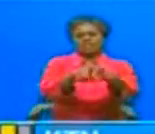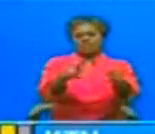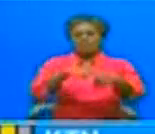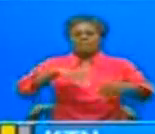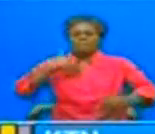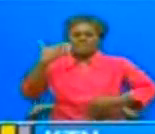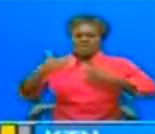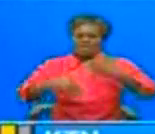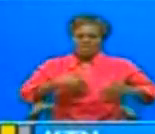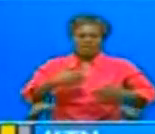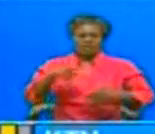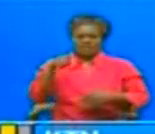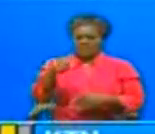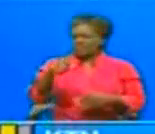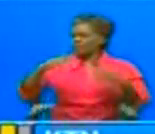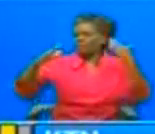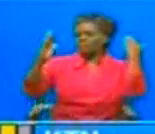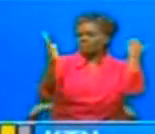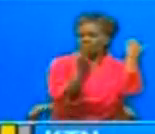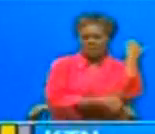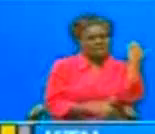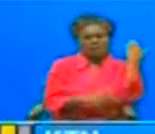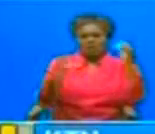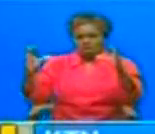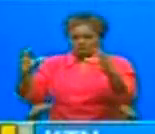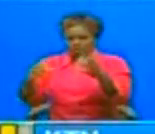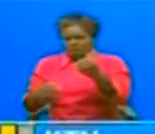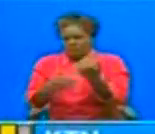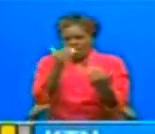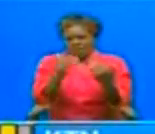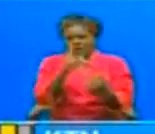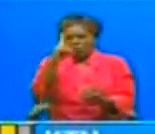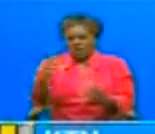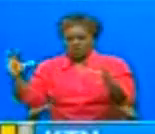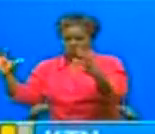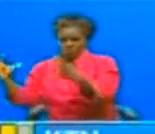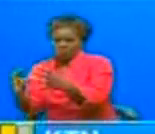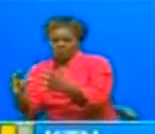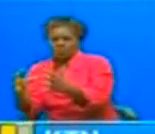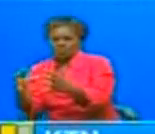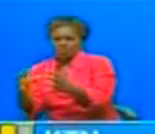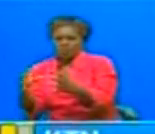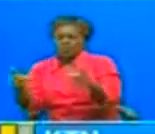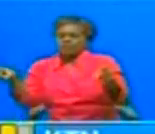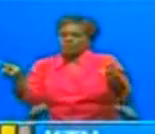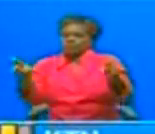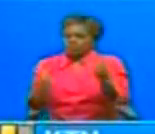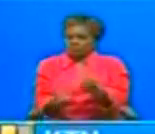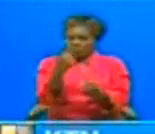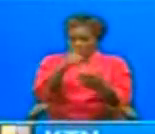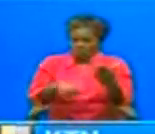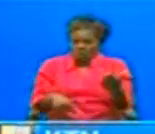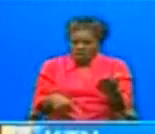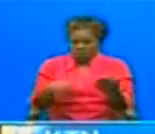conduct was skewed, was partisan, and was unsatisfactory, and amounted to